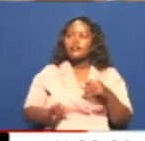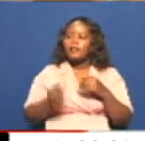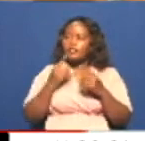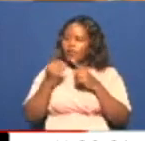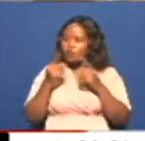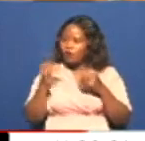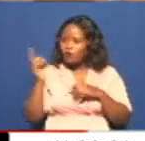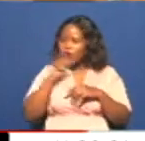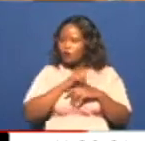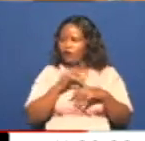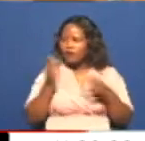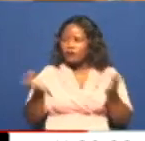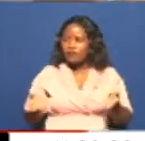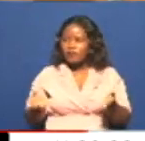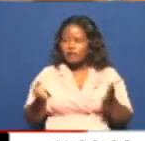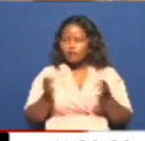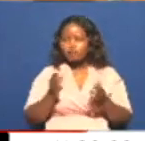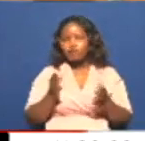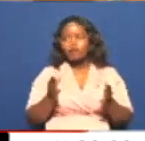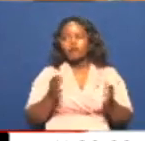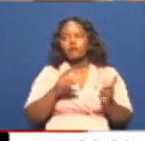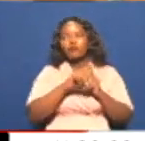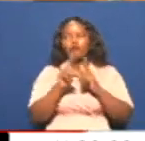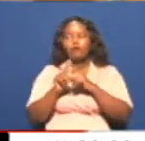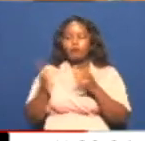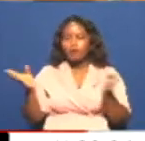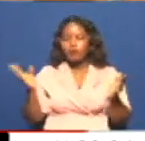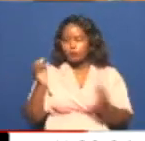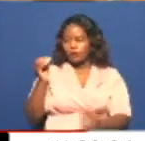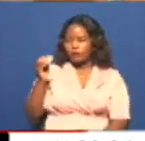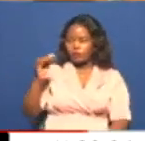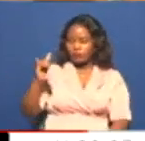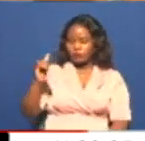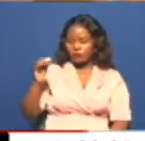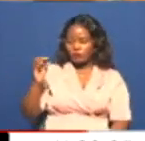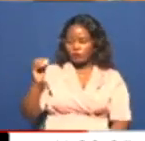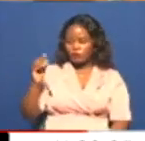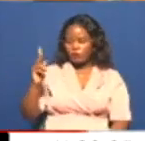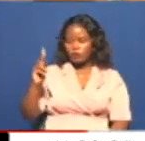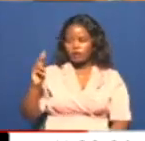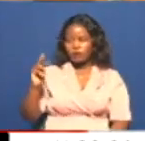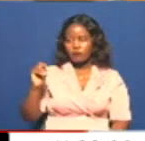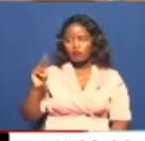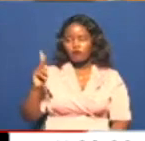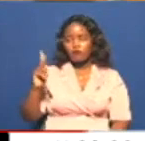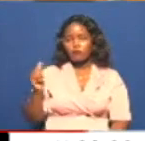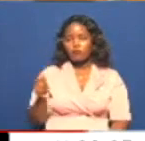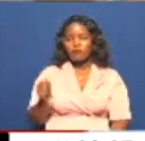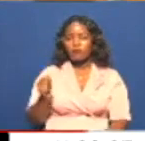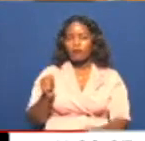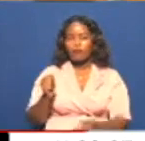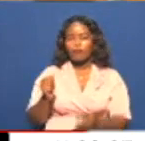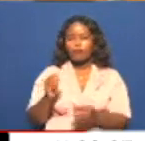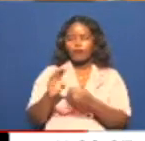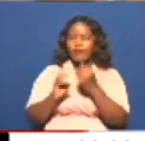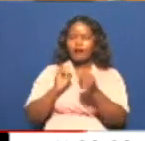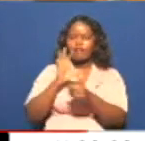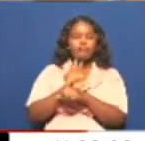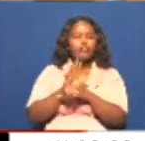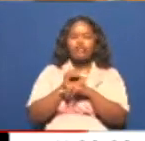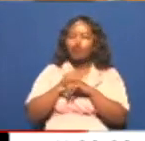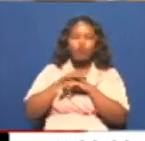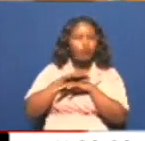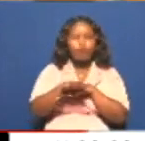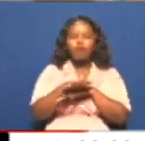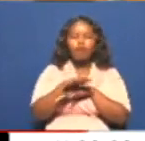example, the senator and Onyonka, the clips circulate within minutes, mm-hmm. everywhere.